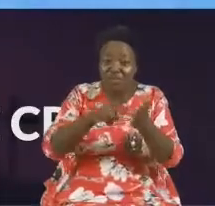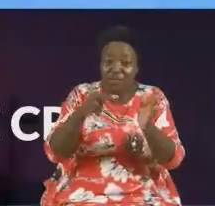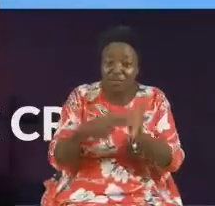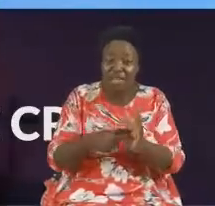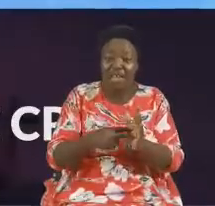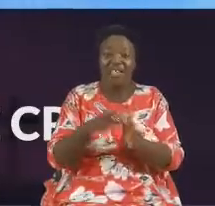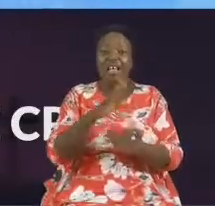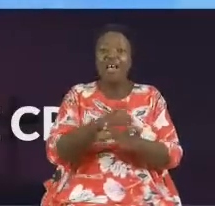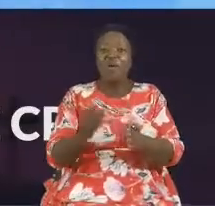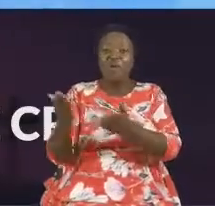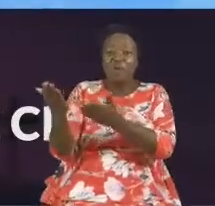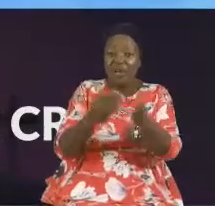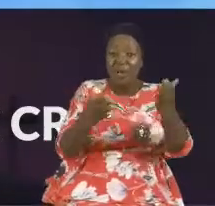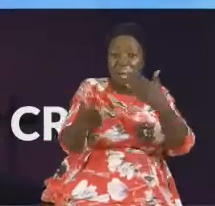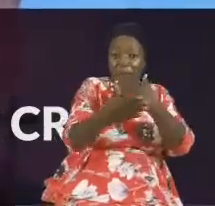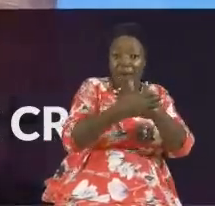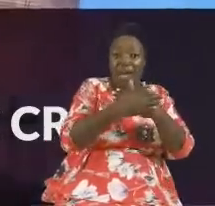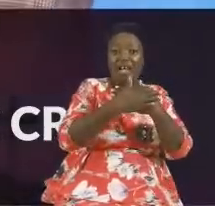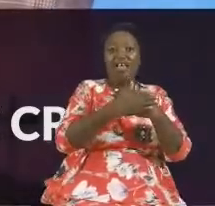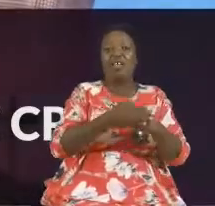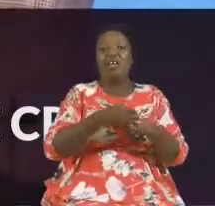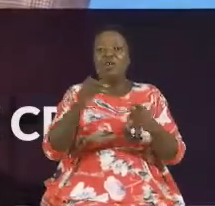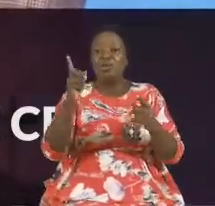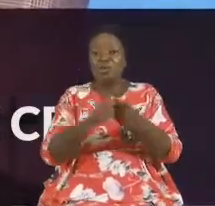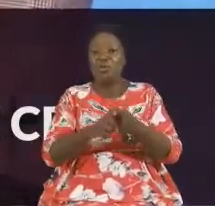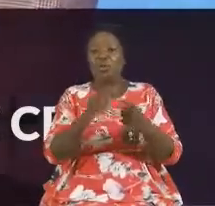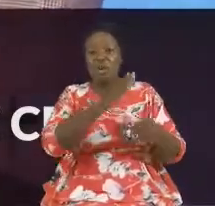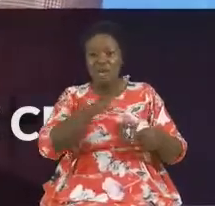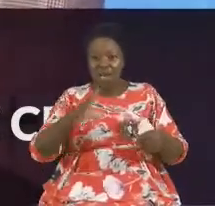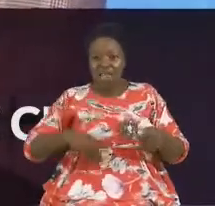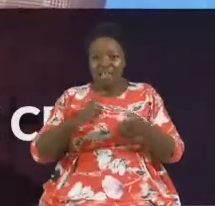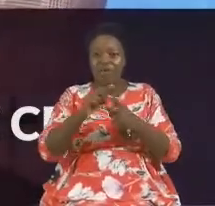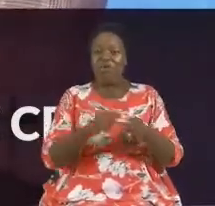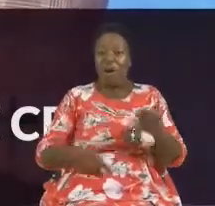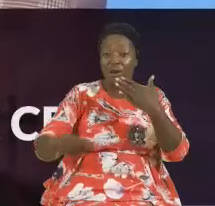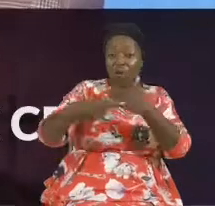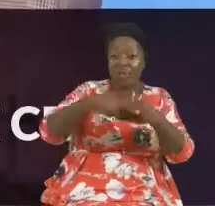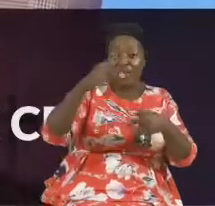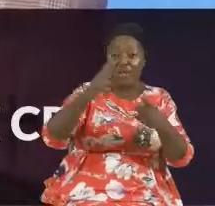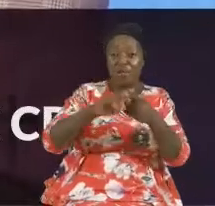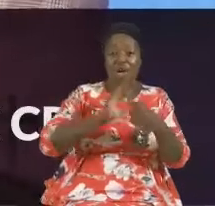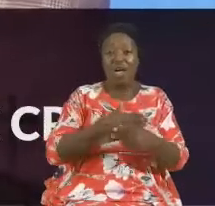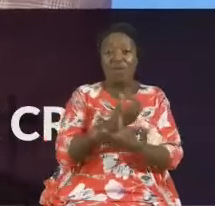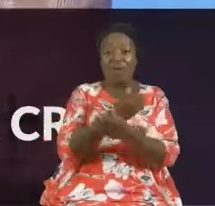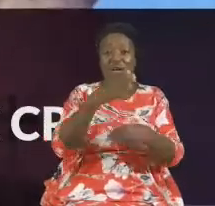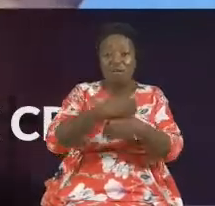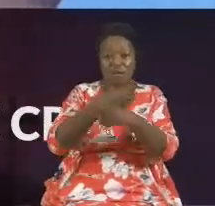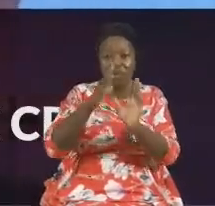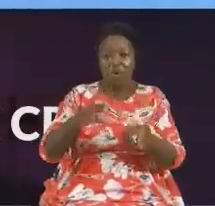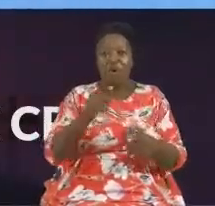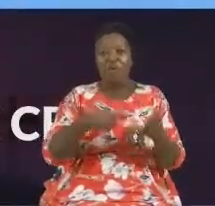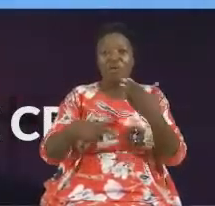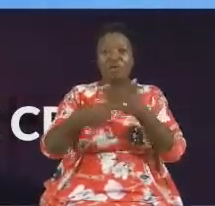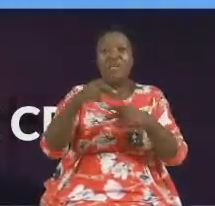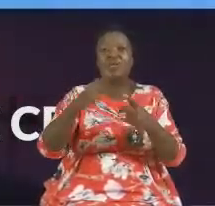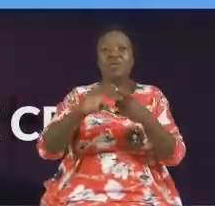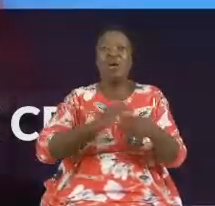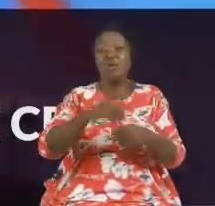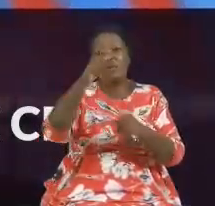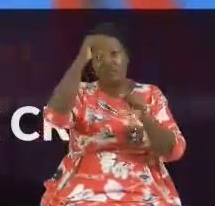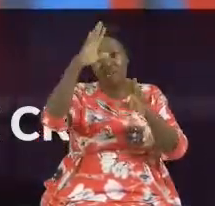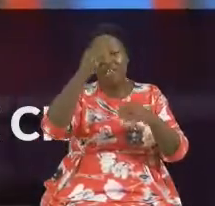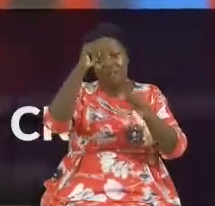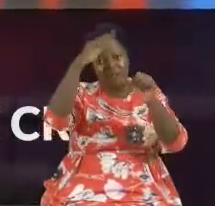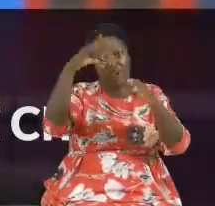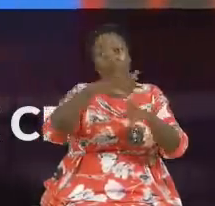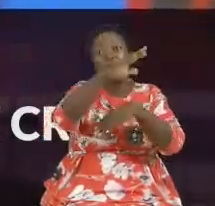because of that, you are reconciled unto the Father. Reconciled unto our Creator. Reconciled